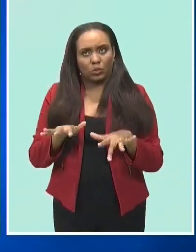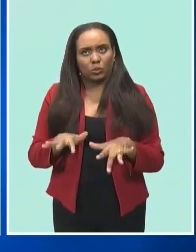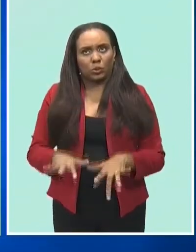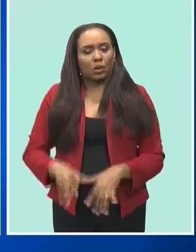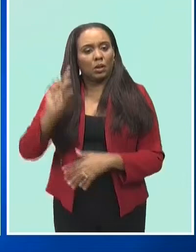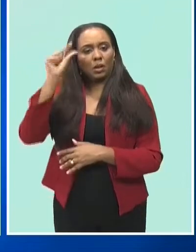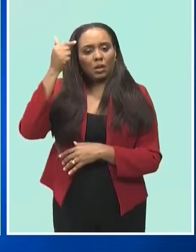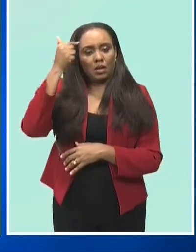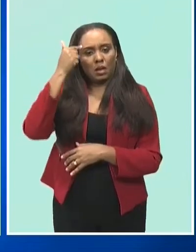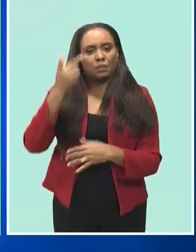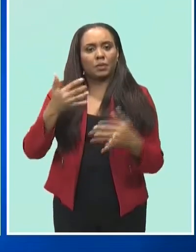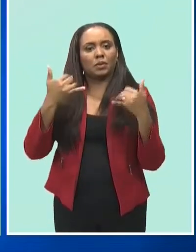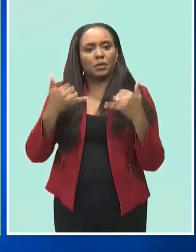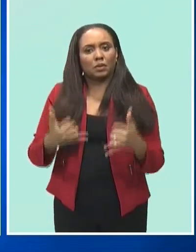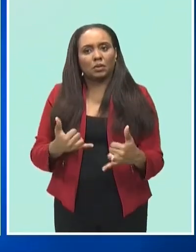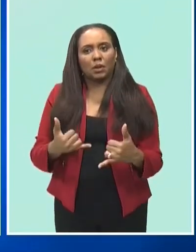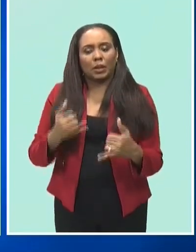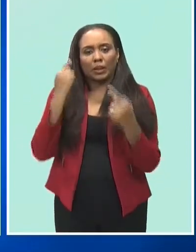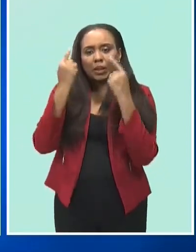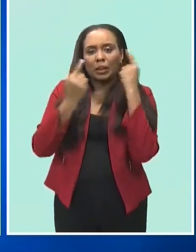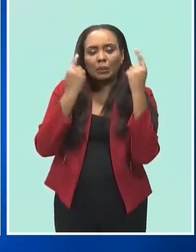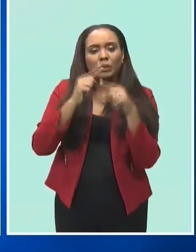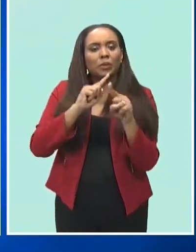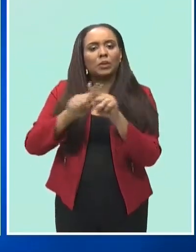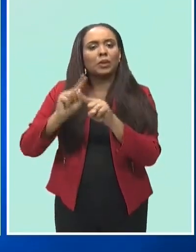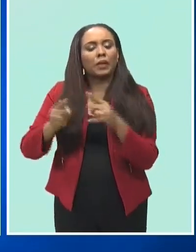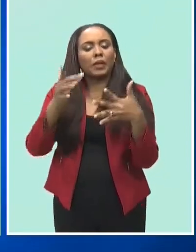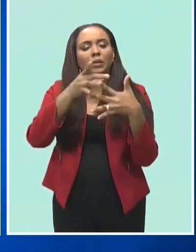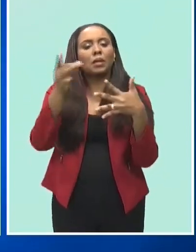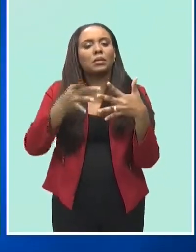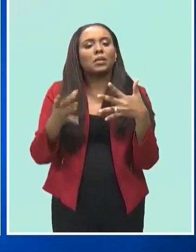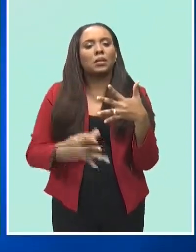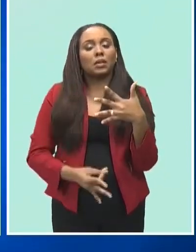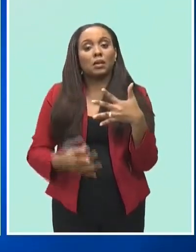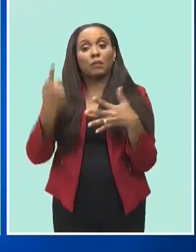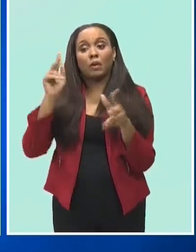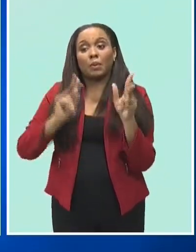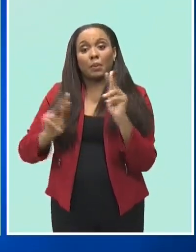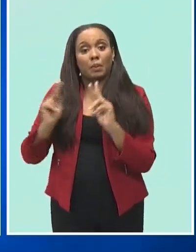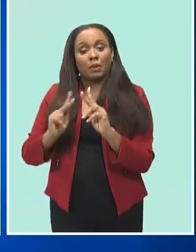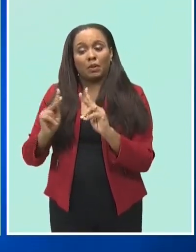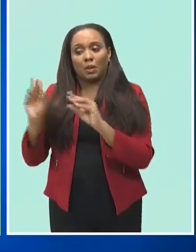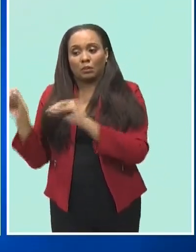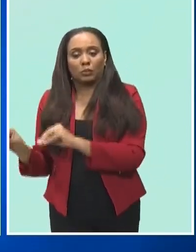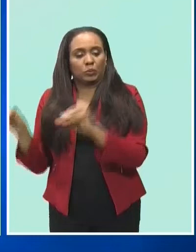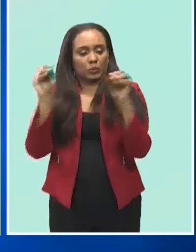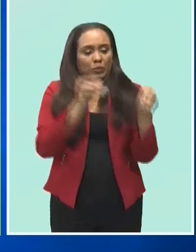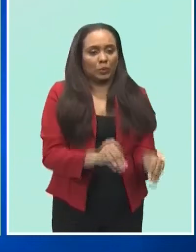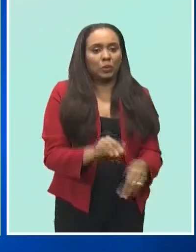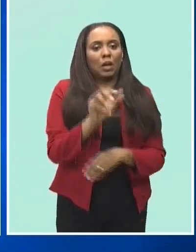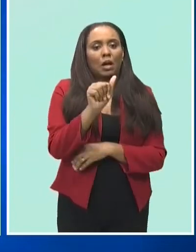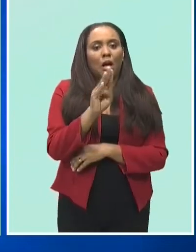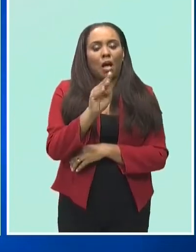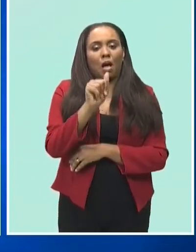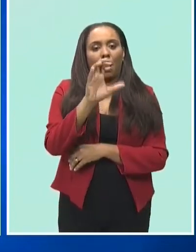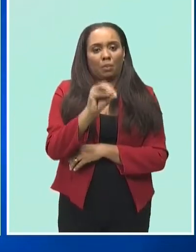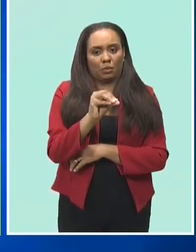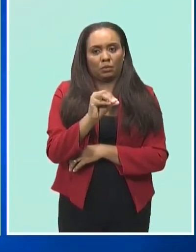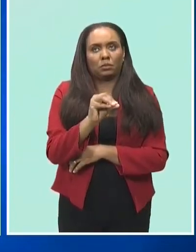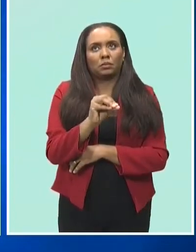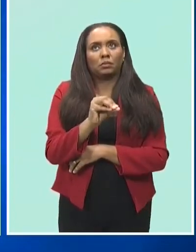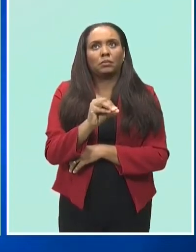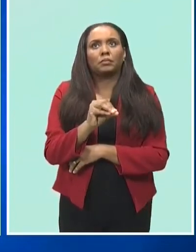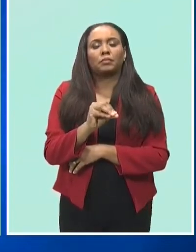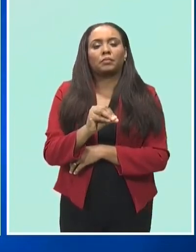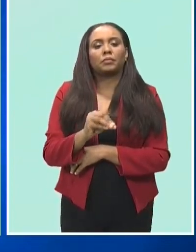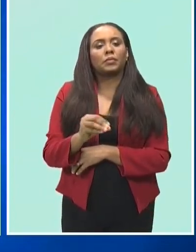Government is now aggressively considering all options to have them return to their island to assist in the rebuilding efforts. The first phase is a family